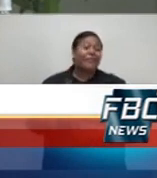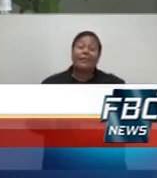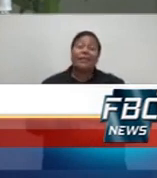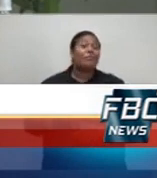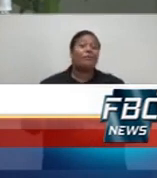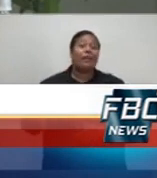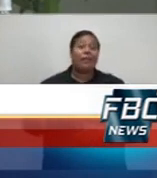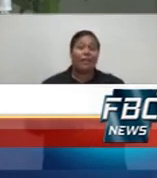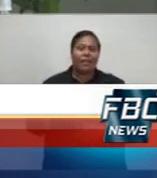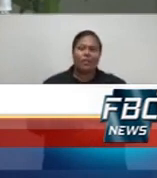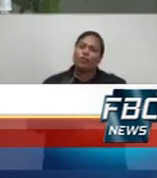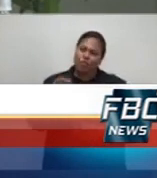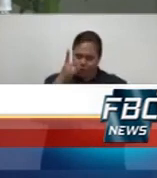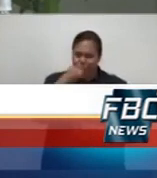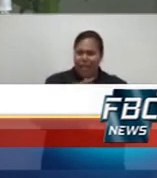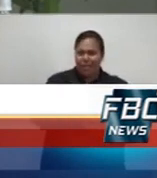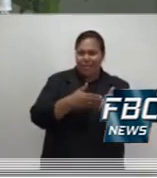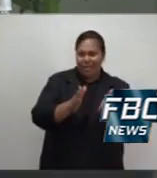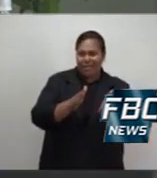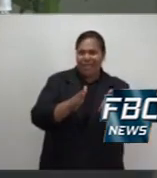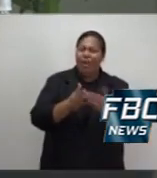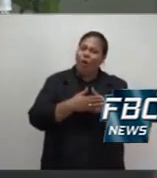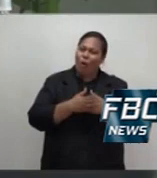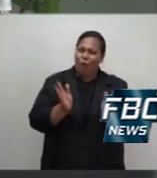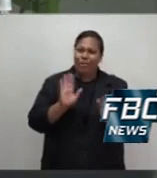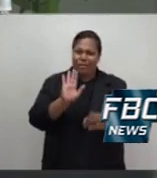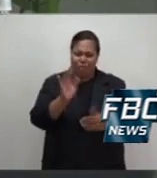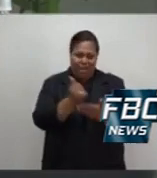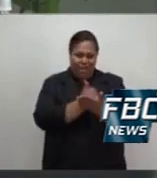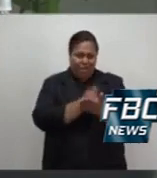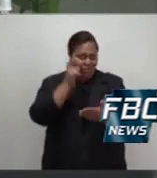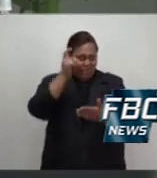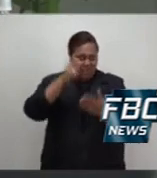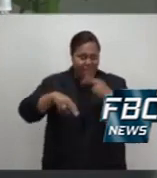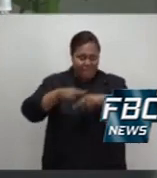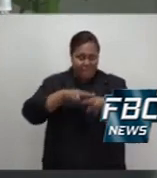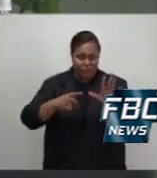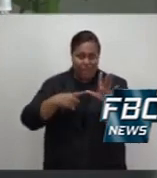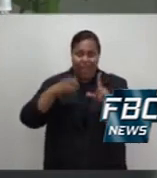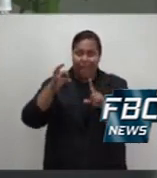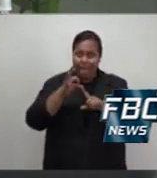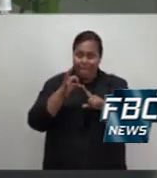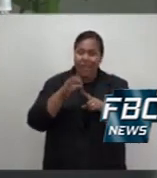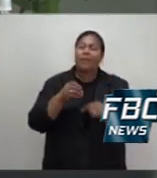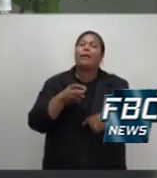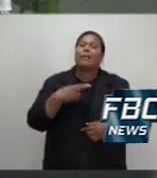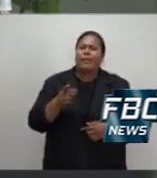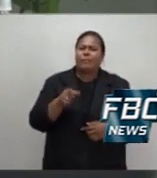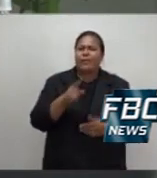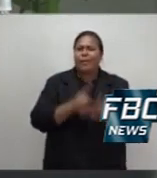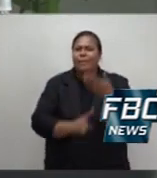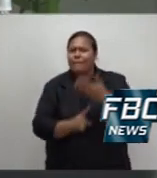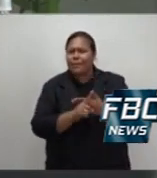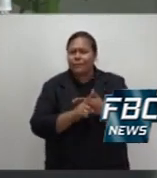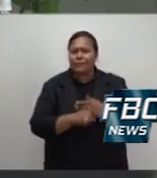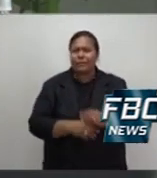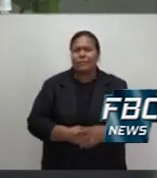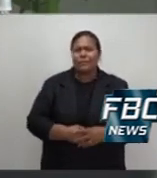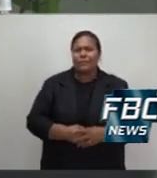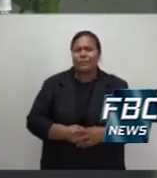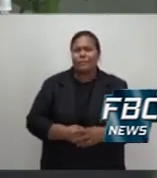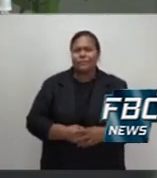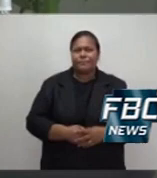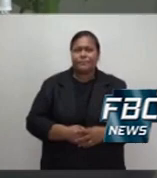that you can activate your account on the Care Fiji app, and also in the event that you have